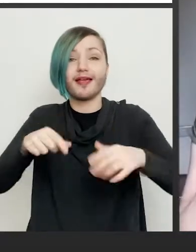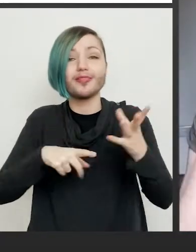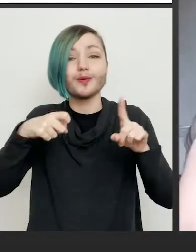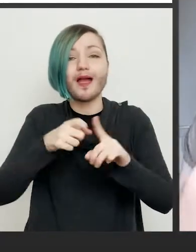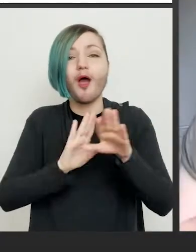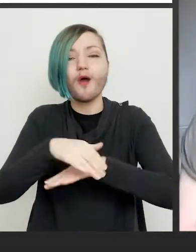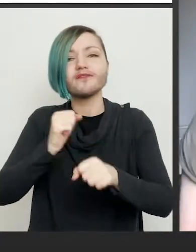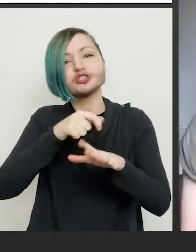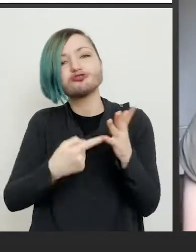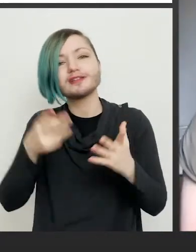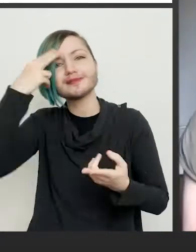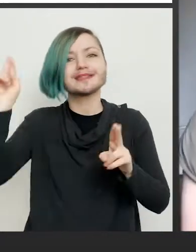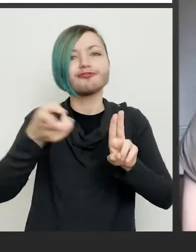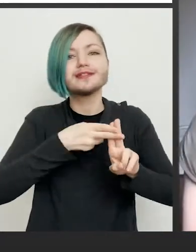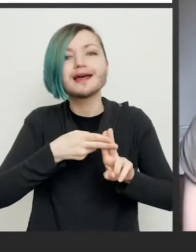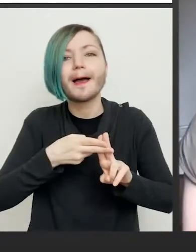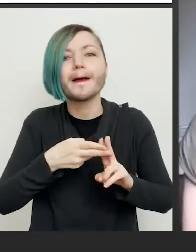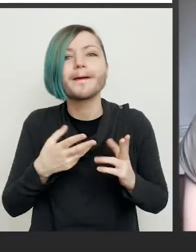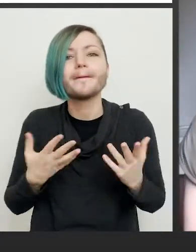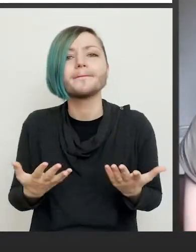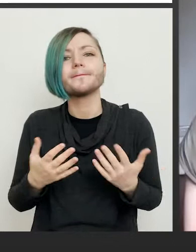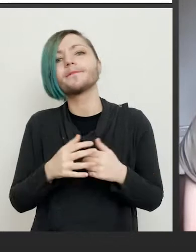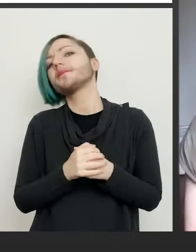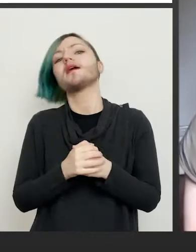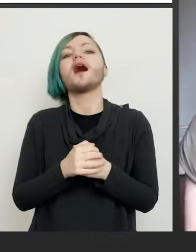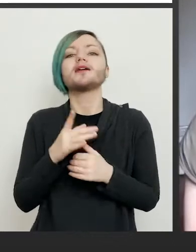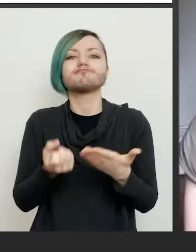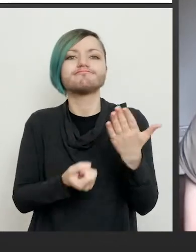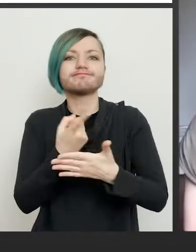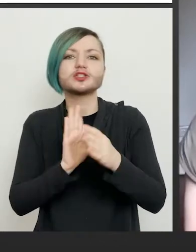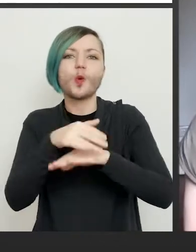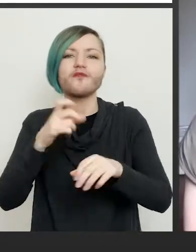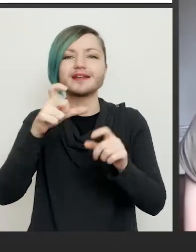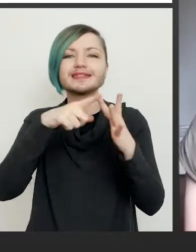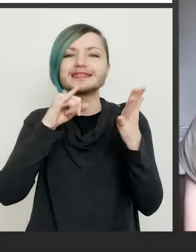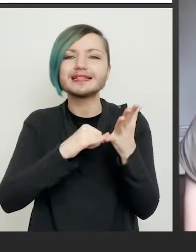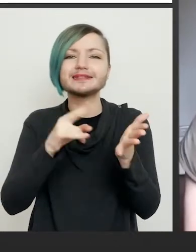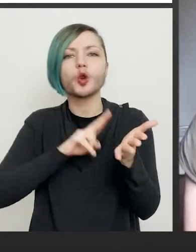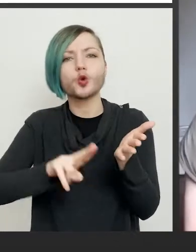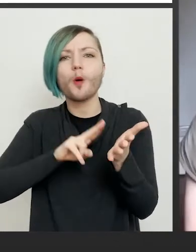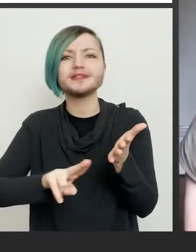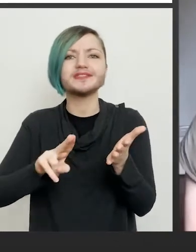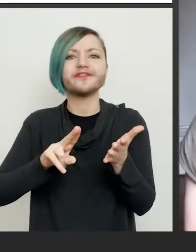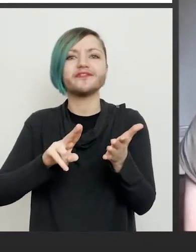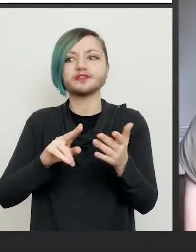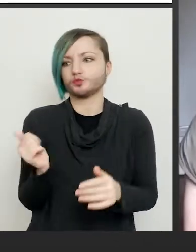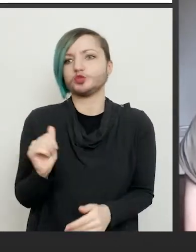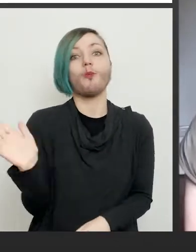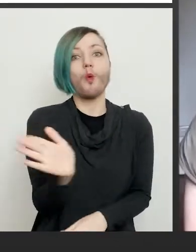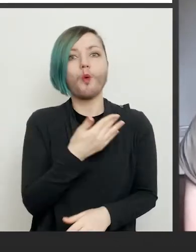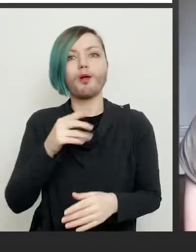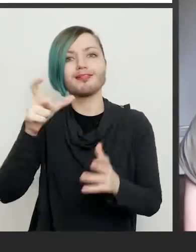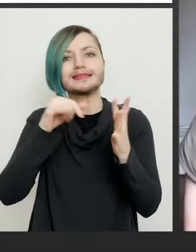gender stereotypes and this issue of cisnormativity, the assumption that everyone is